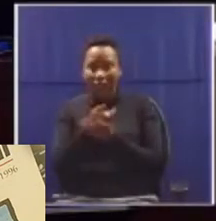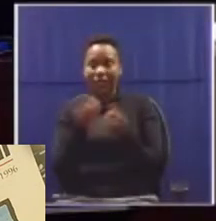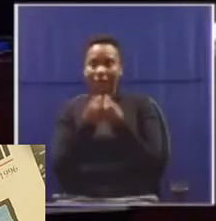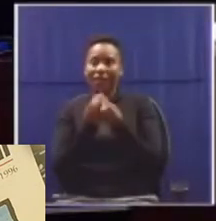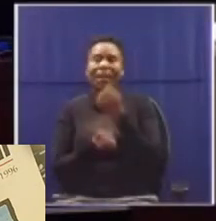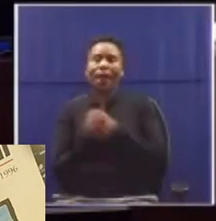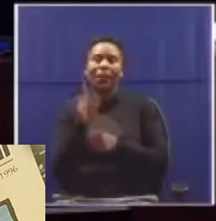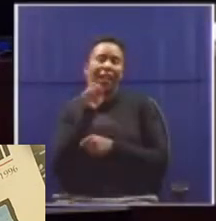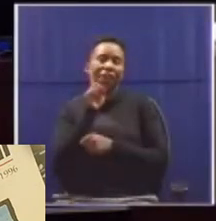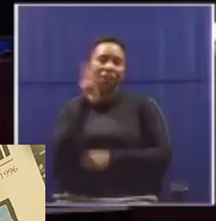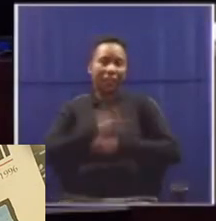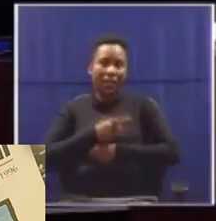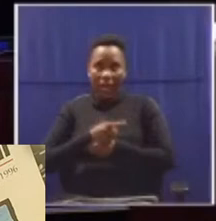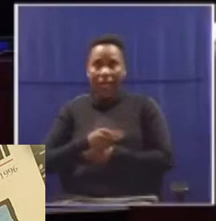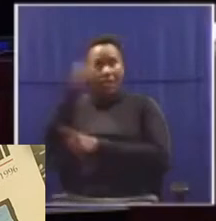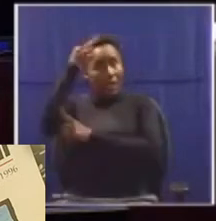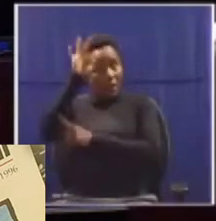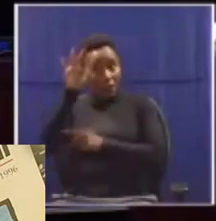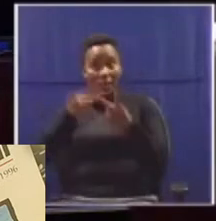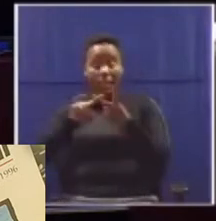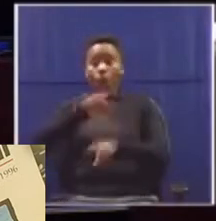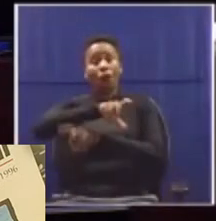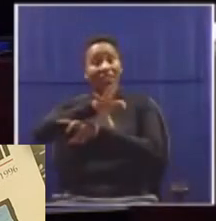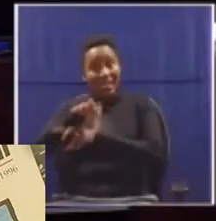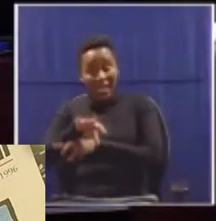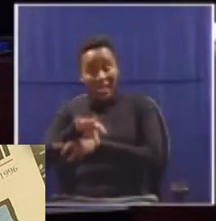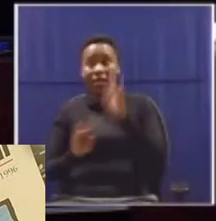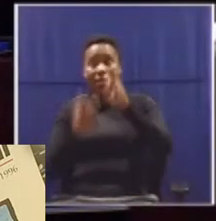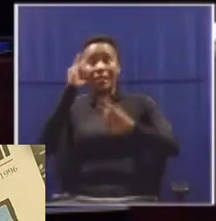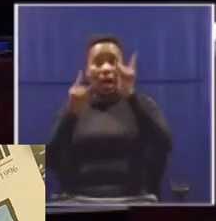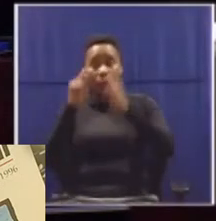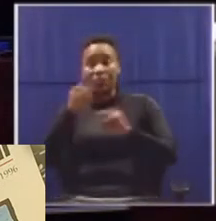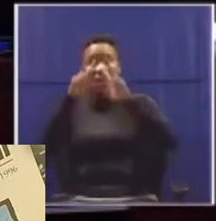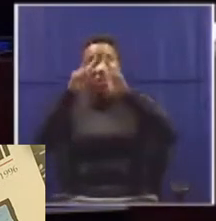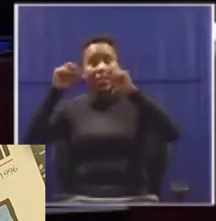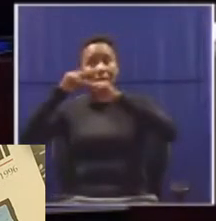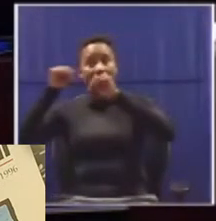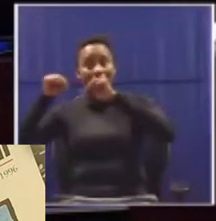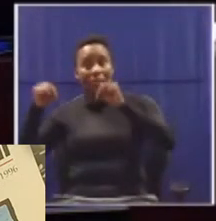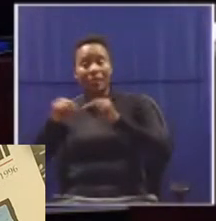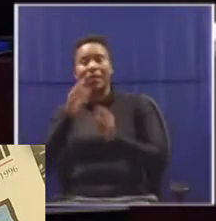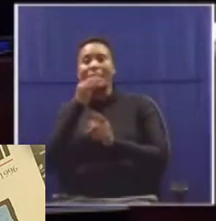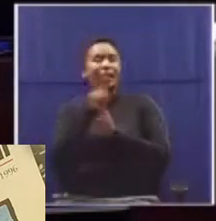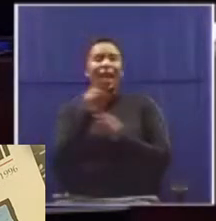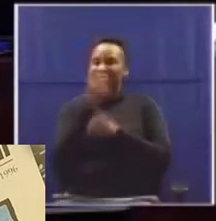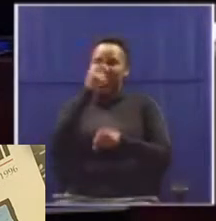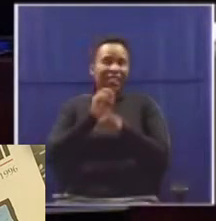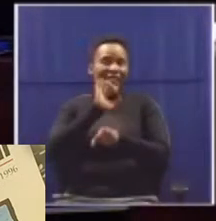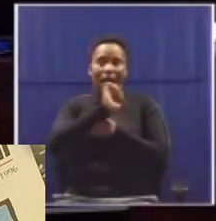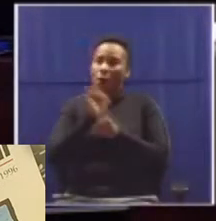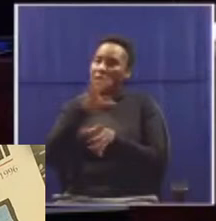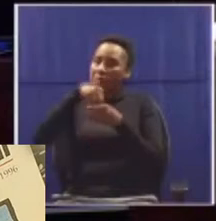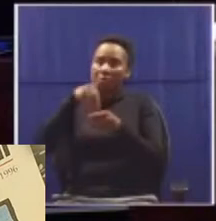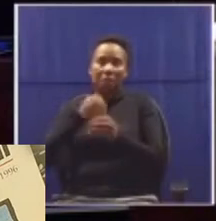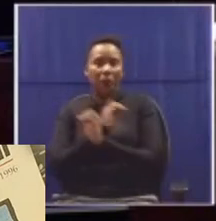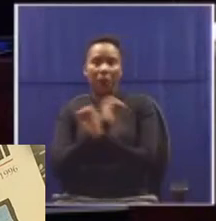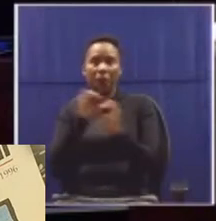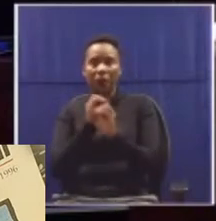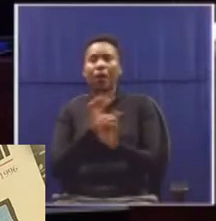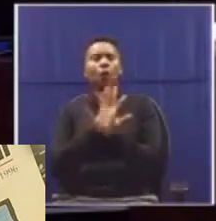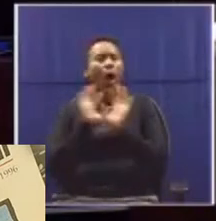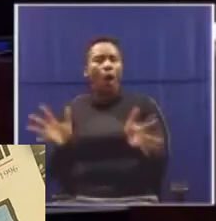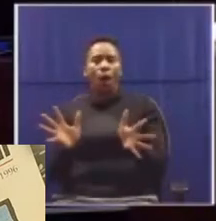state the provinces and our towns and cities simply do not accommodate their needs this is not so much about